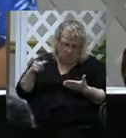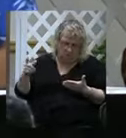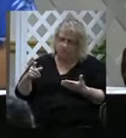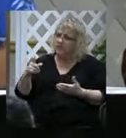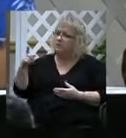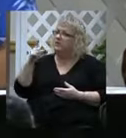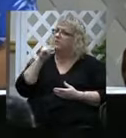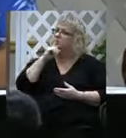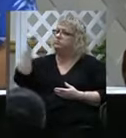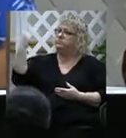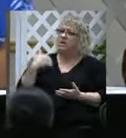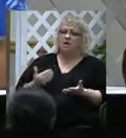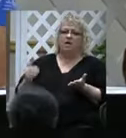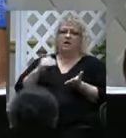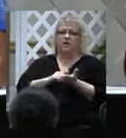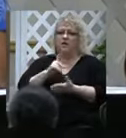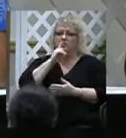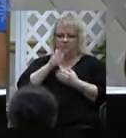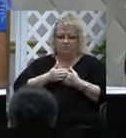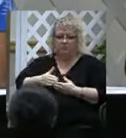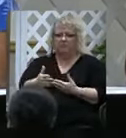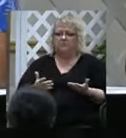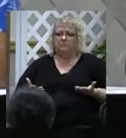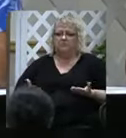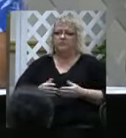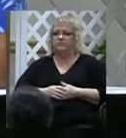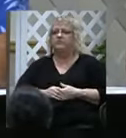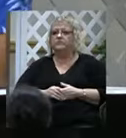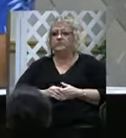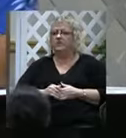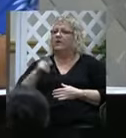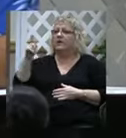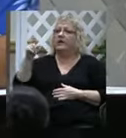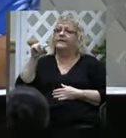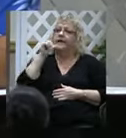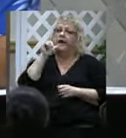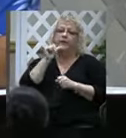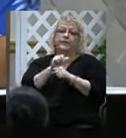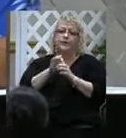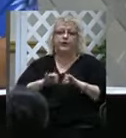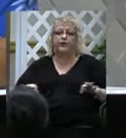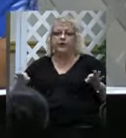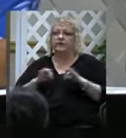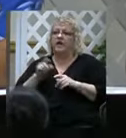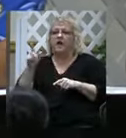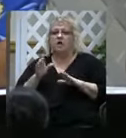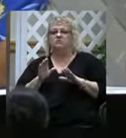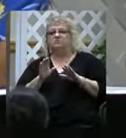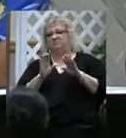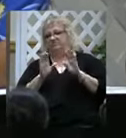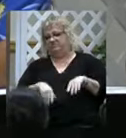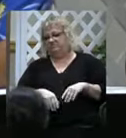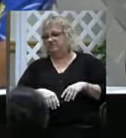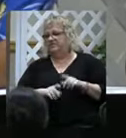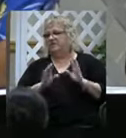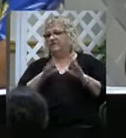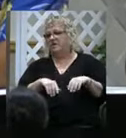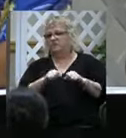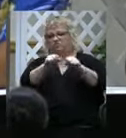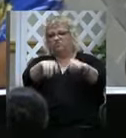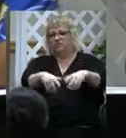never hear from them again. They never come back. So it's either wasn't worth the effort to go through it, or they were just okay with it at the end of the day when it comes to